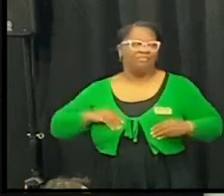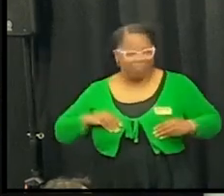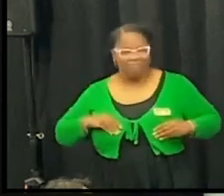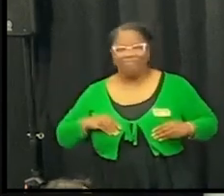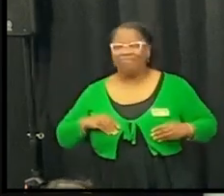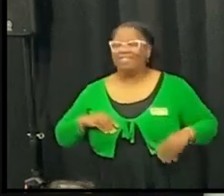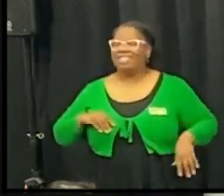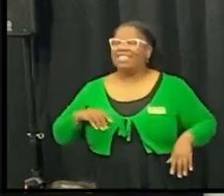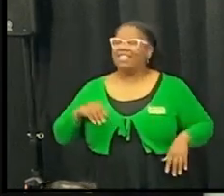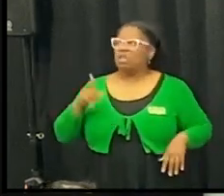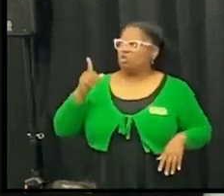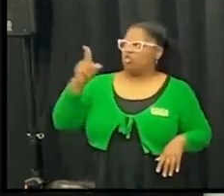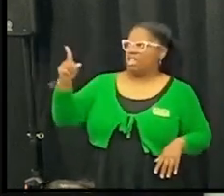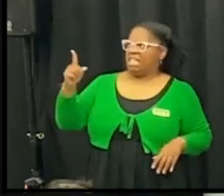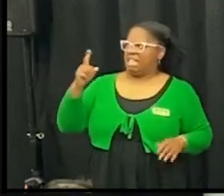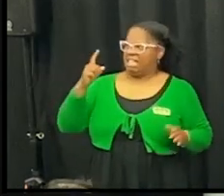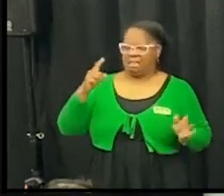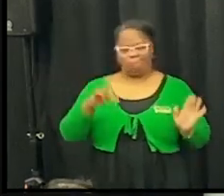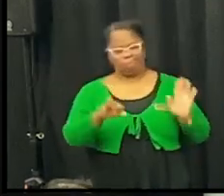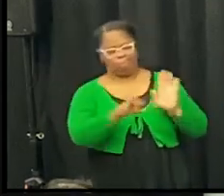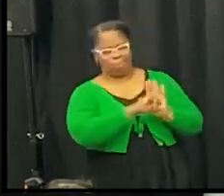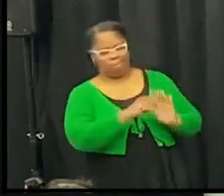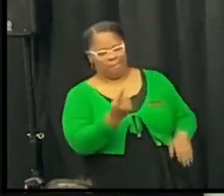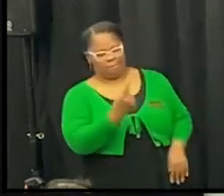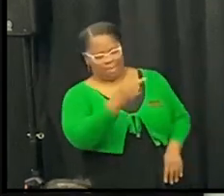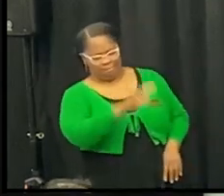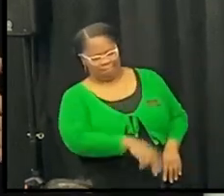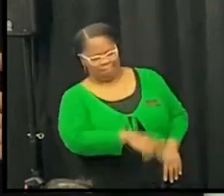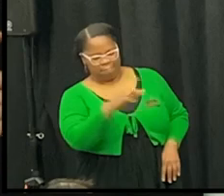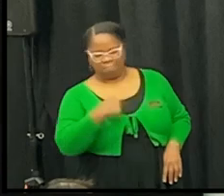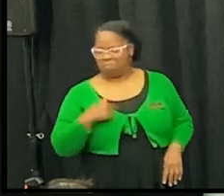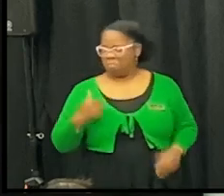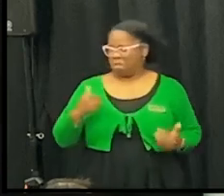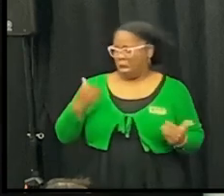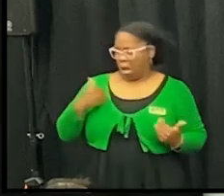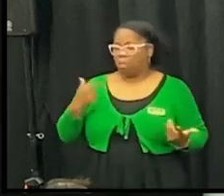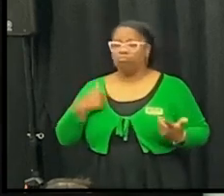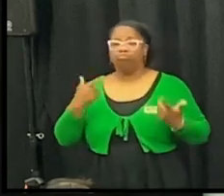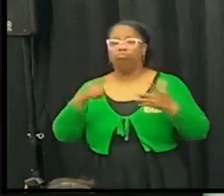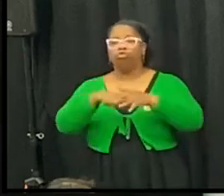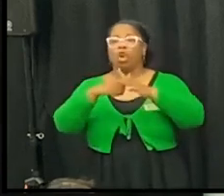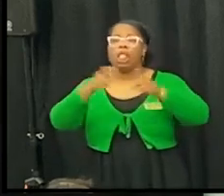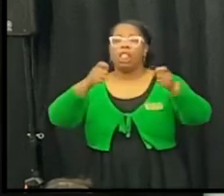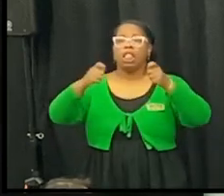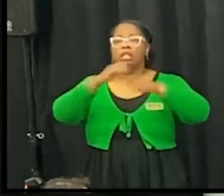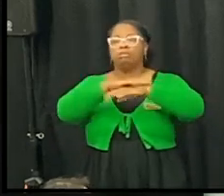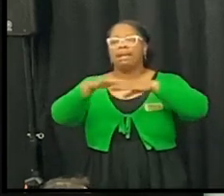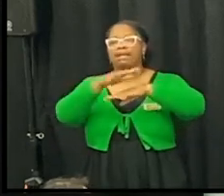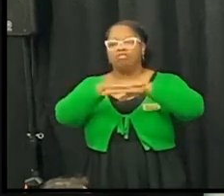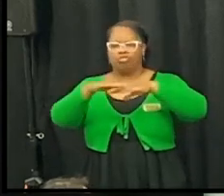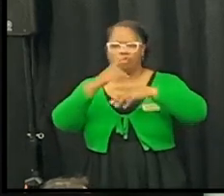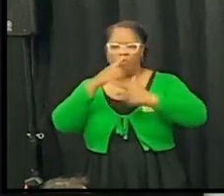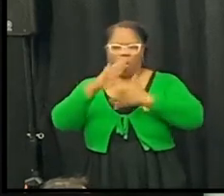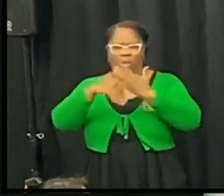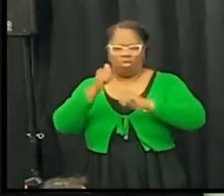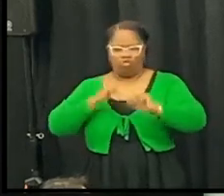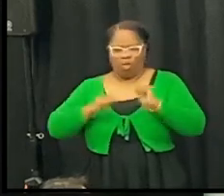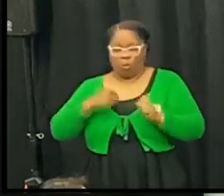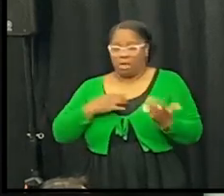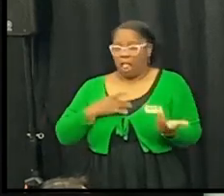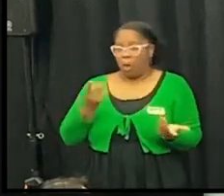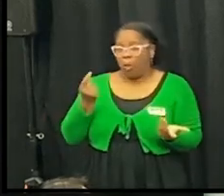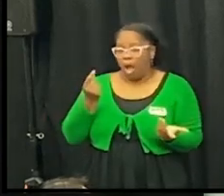she saw something in me at a very young age, and I started stage managing all of the shows. And I think what I liked about it, it gave me a